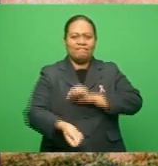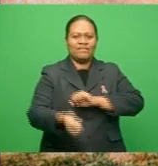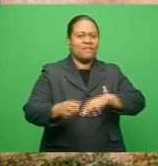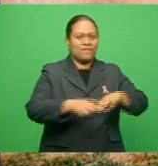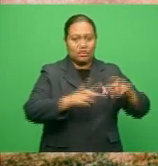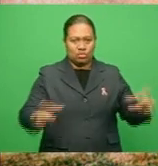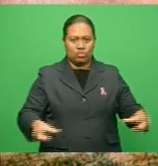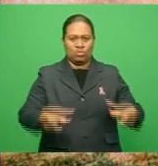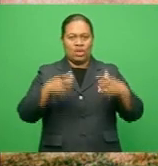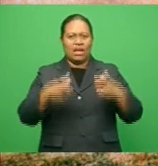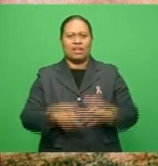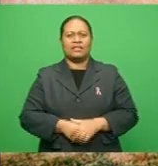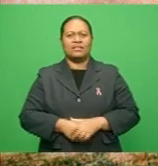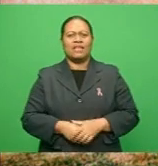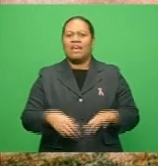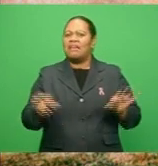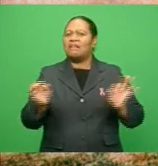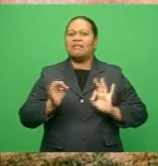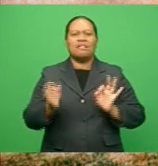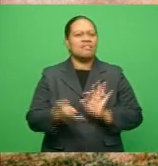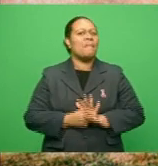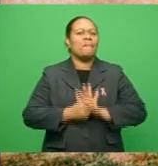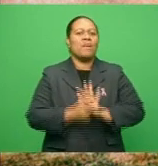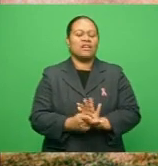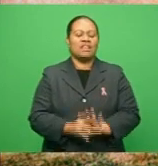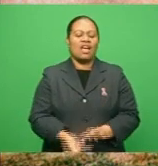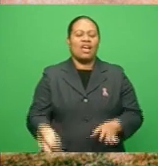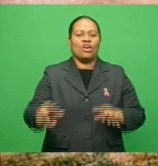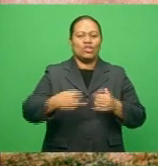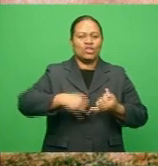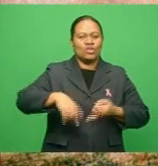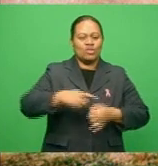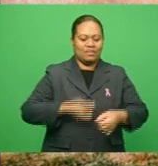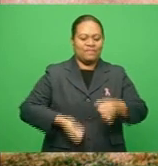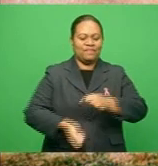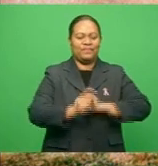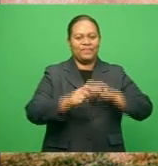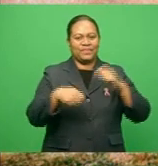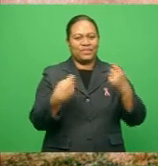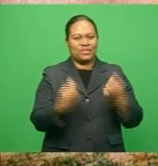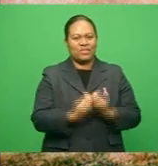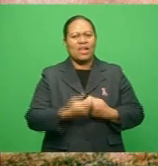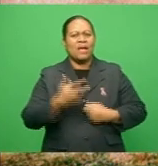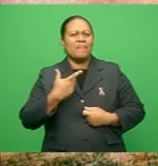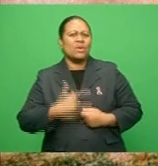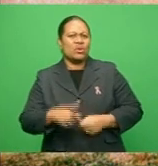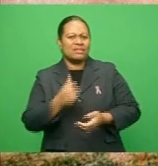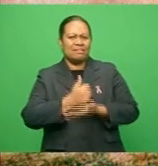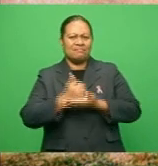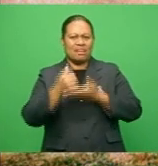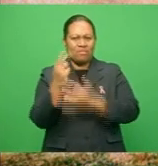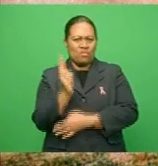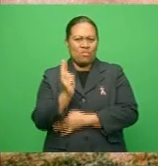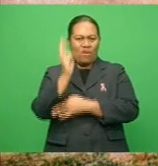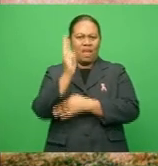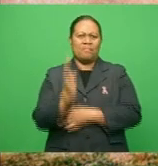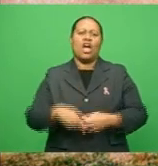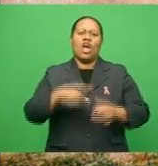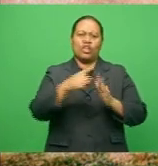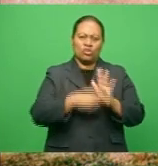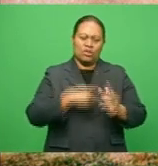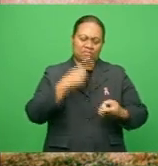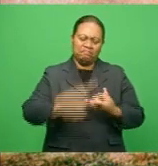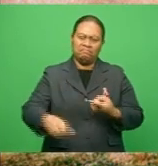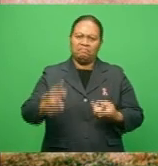Challenge Cup has not put any added pressure on the Suva cricket team, laced with a number of national reps including Chone Wesele,